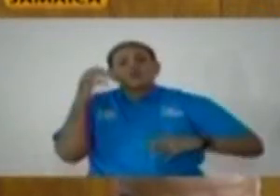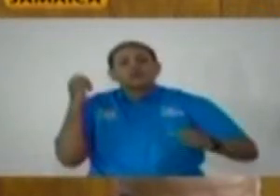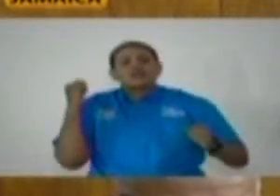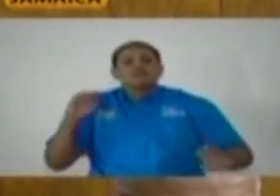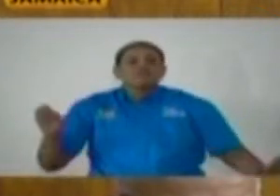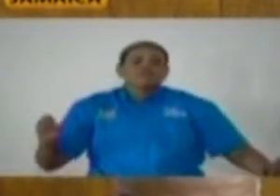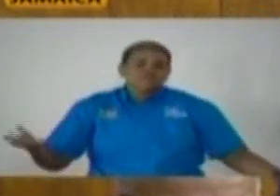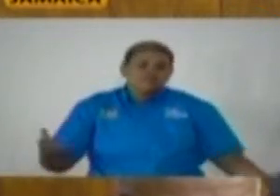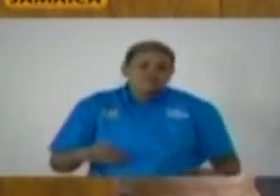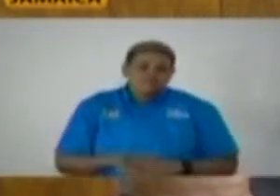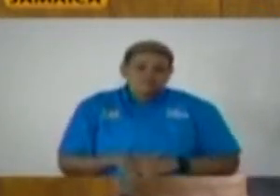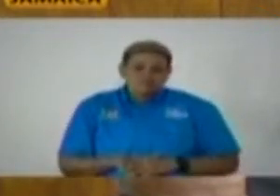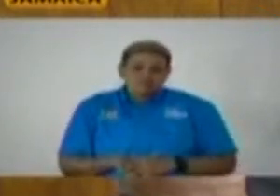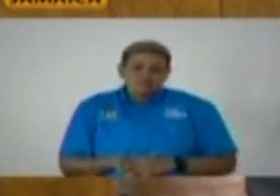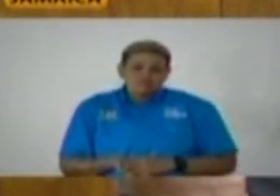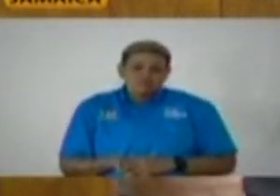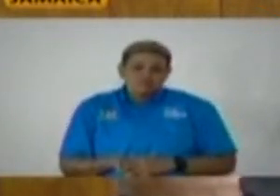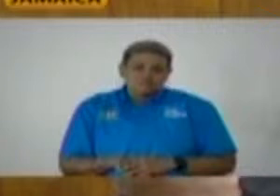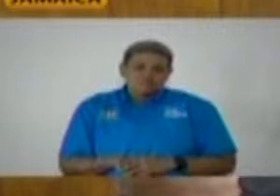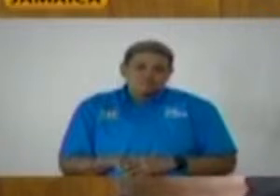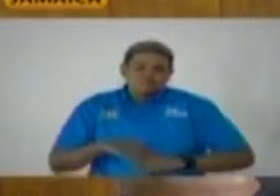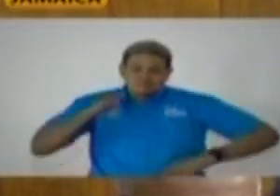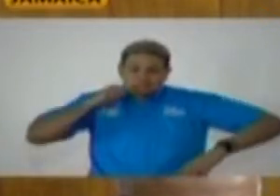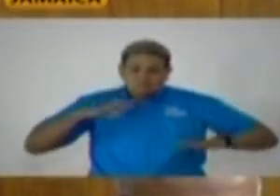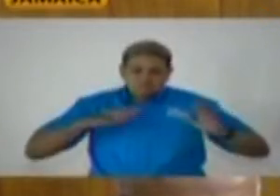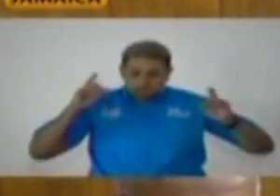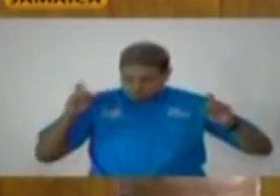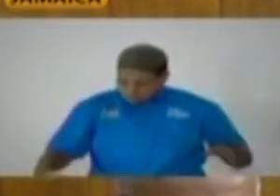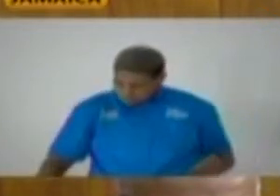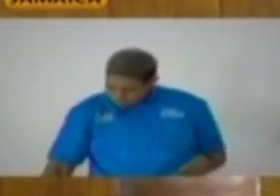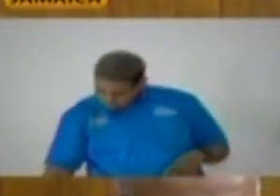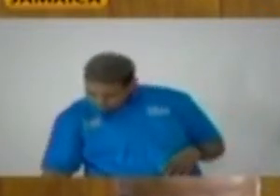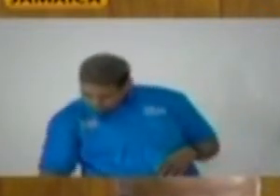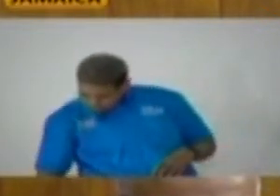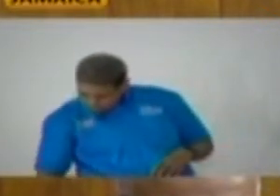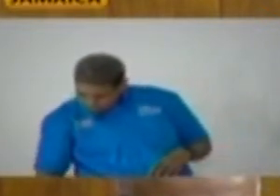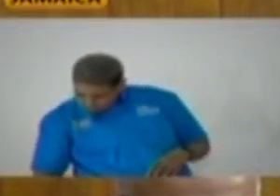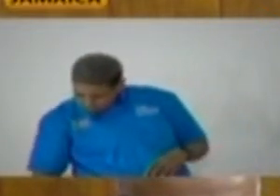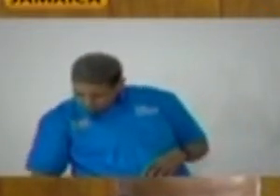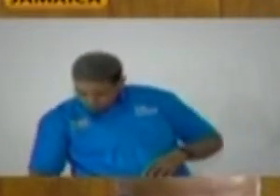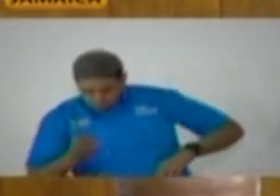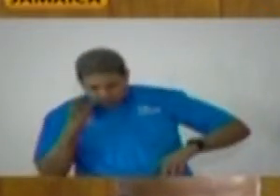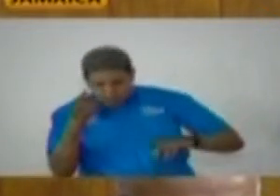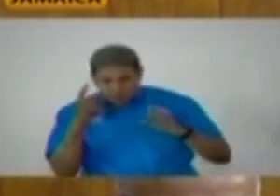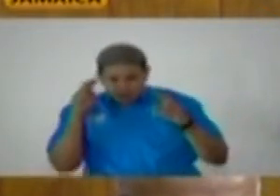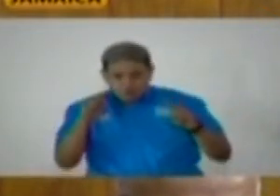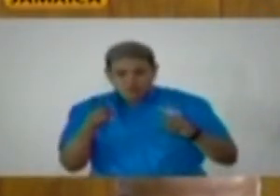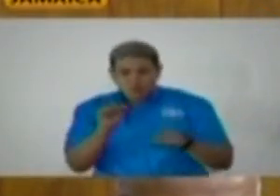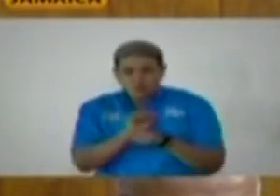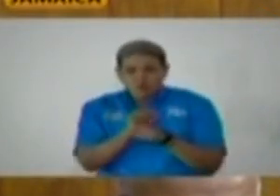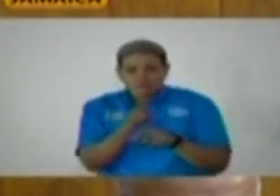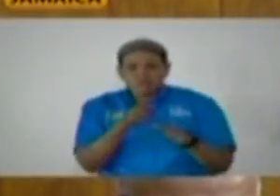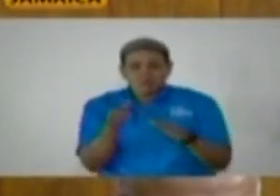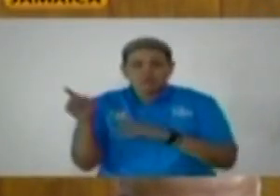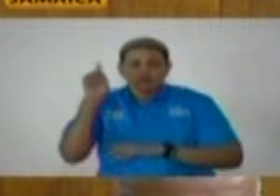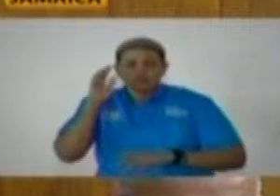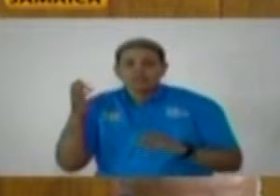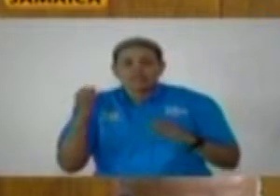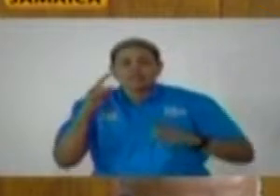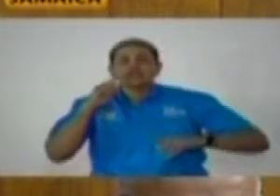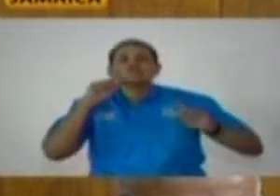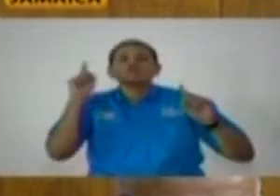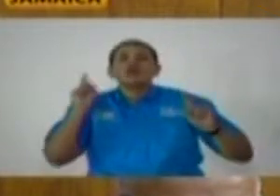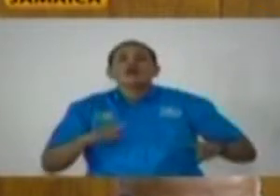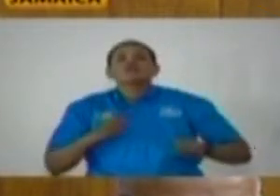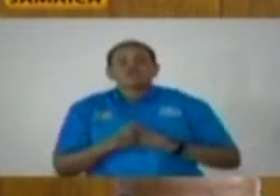benefits. Madam Speaker, if you treat the workers this way, you're going to get a